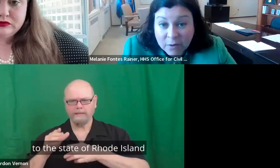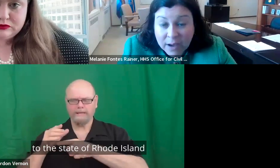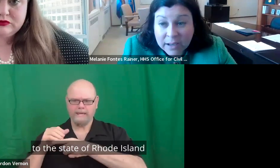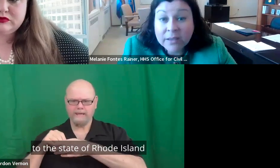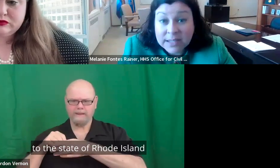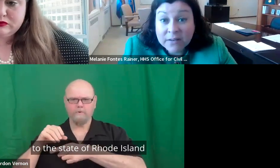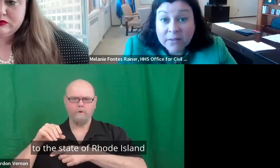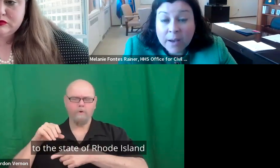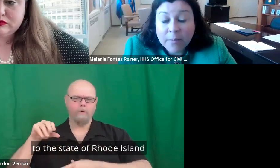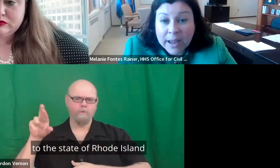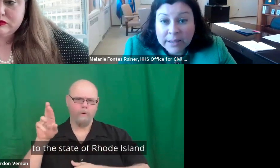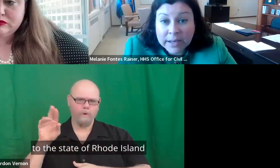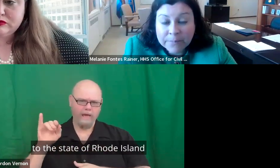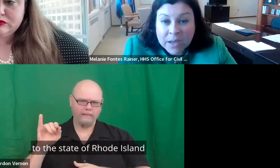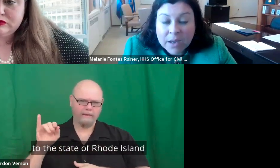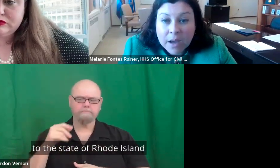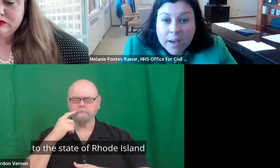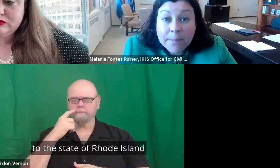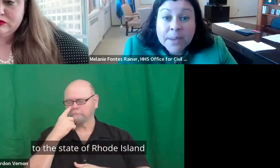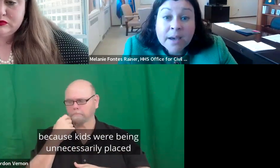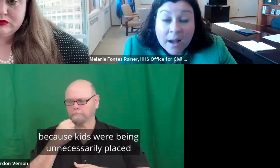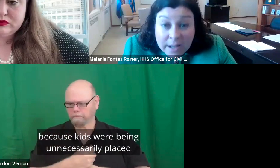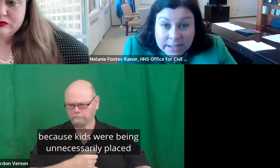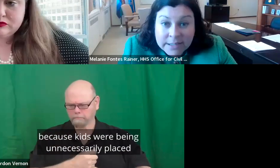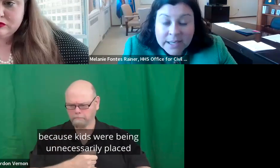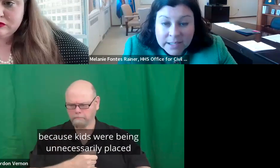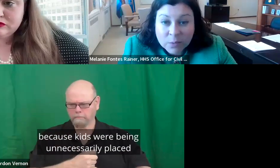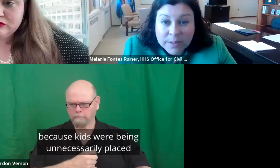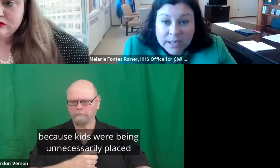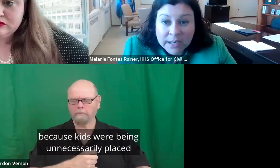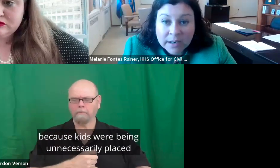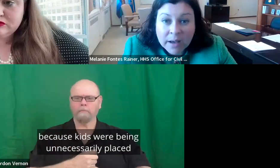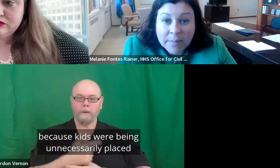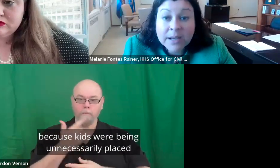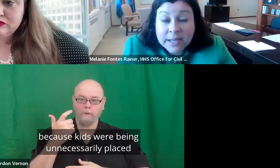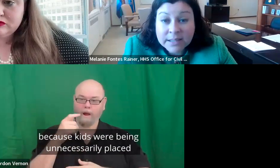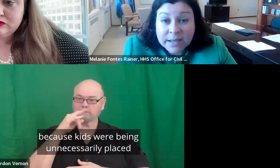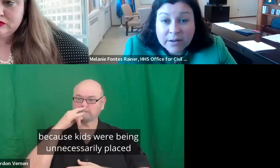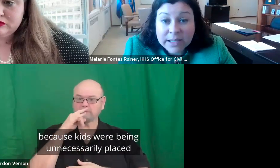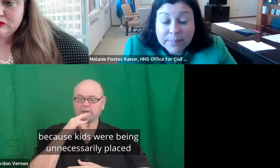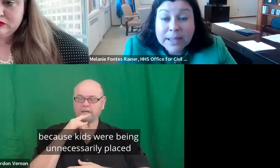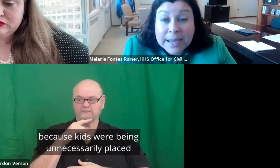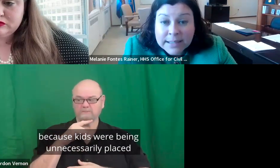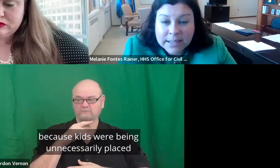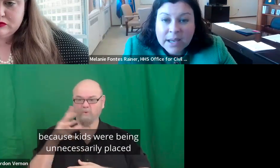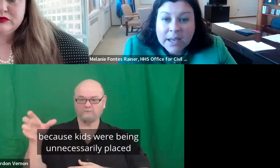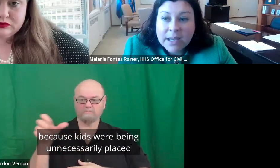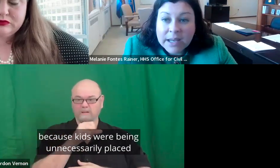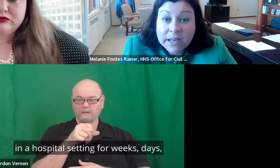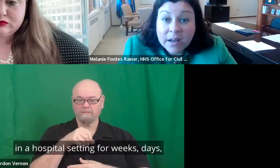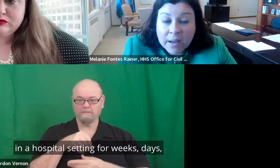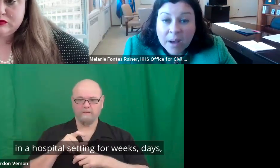to the state of Rhode Island because kids were being unnecessarily